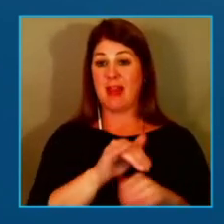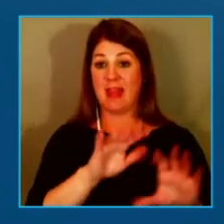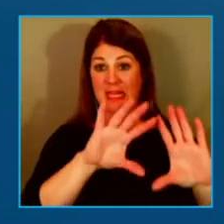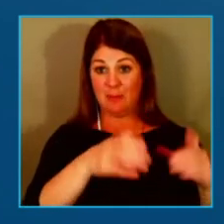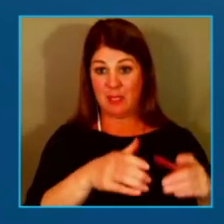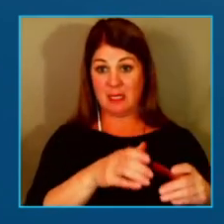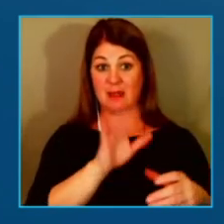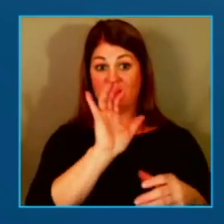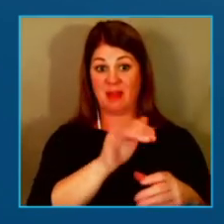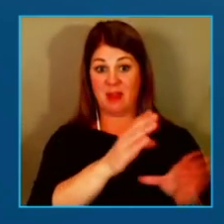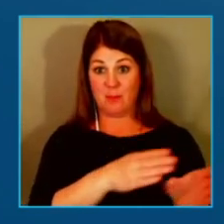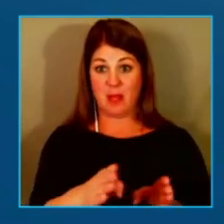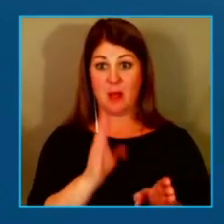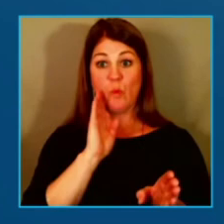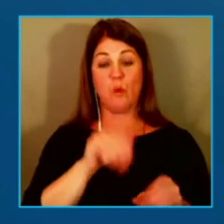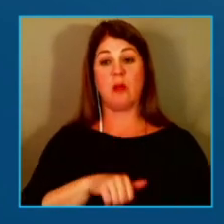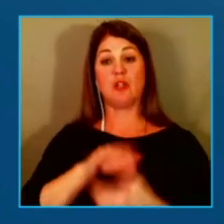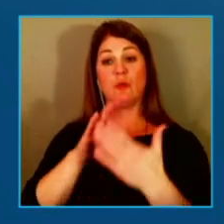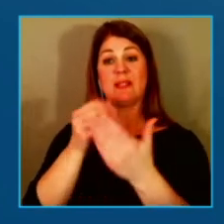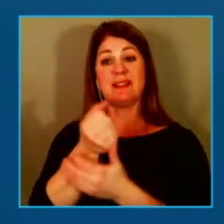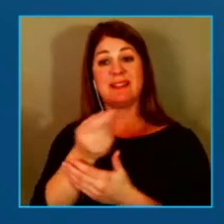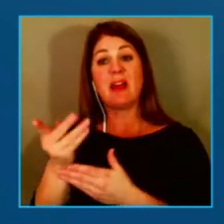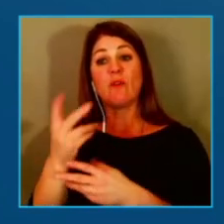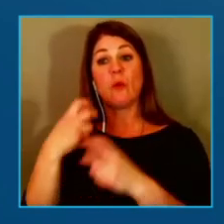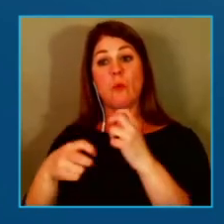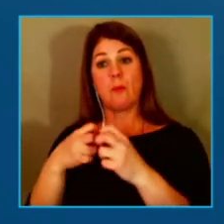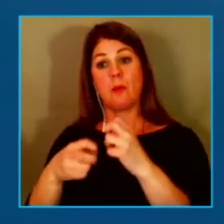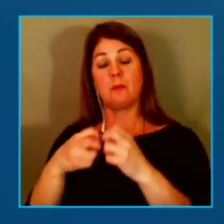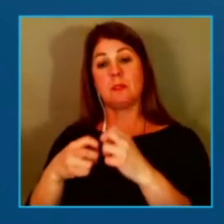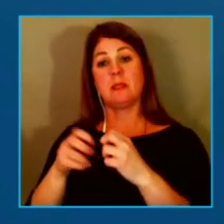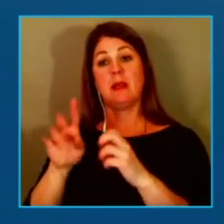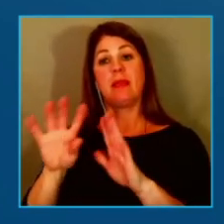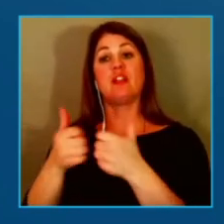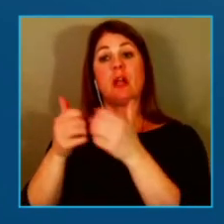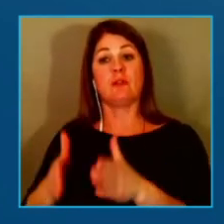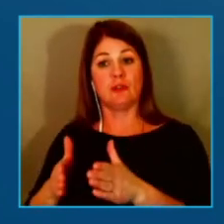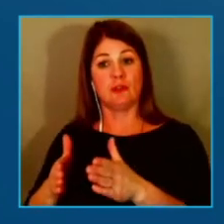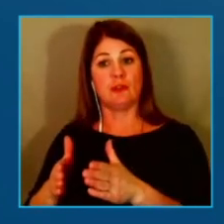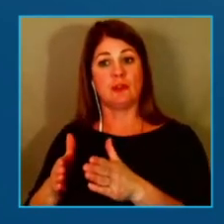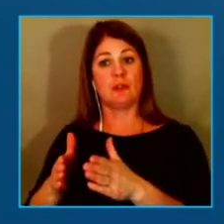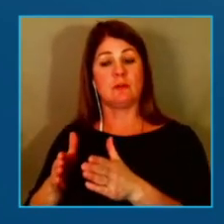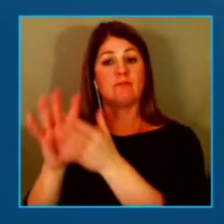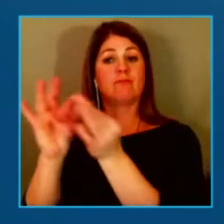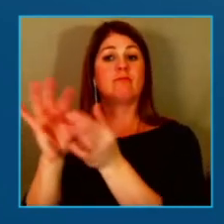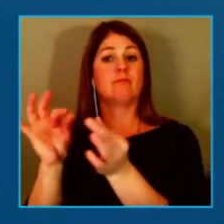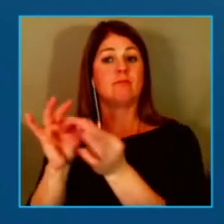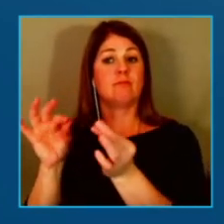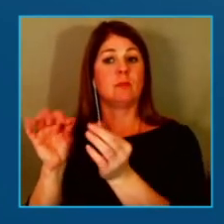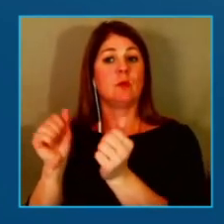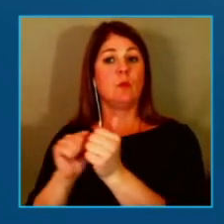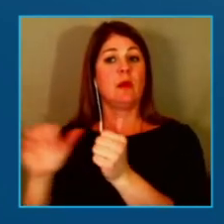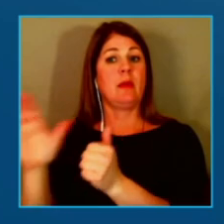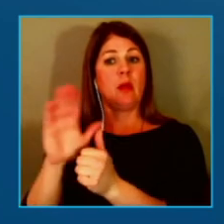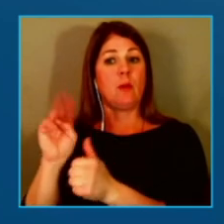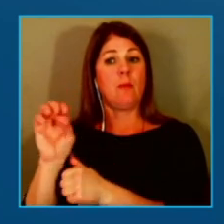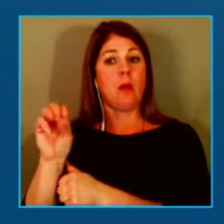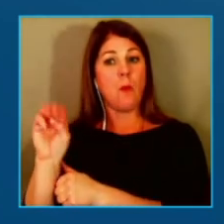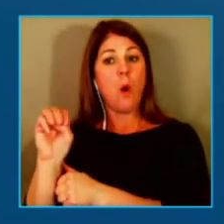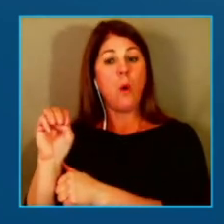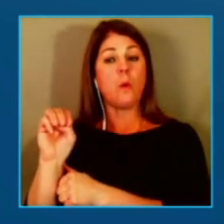will address a number of the issues that the challengers raised in the memorandum they submitted prior to this